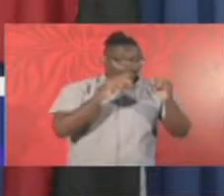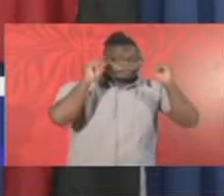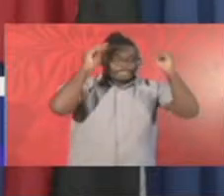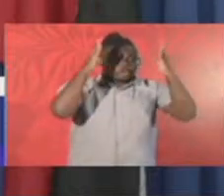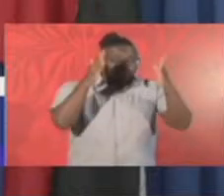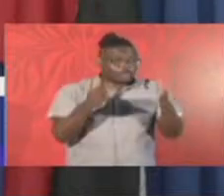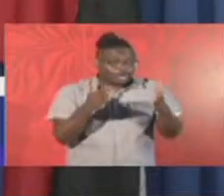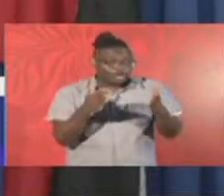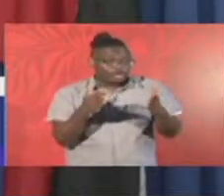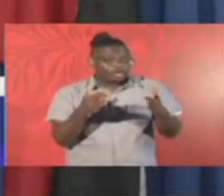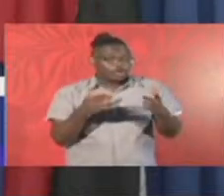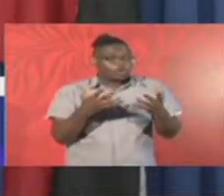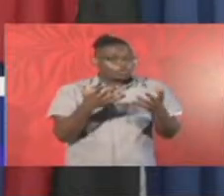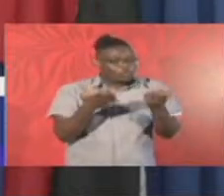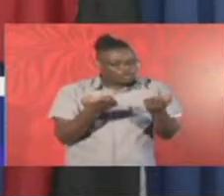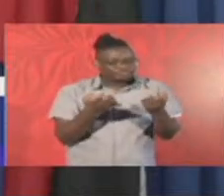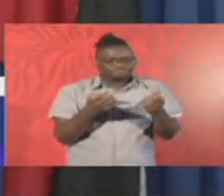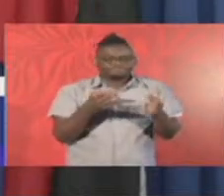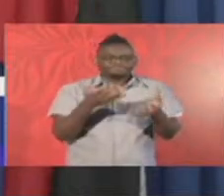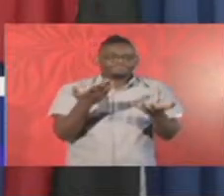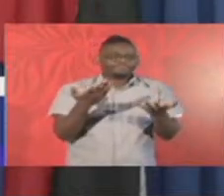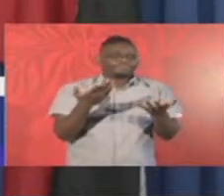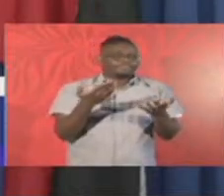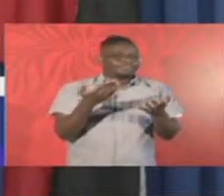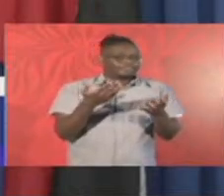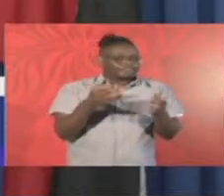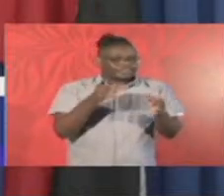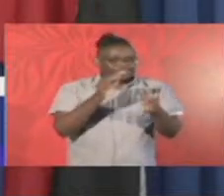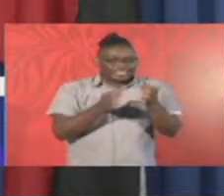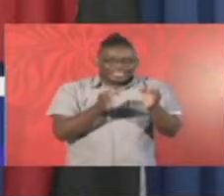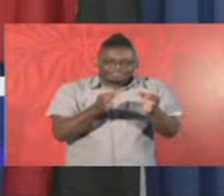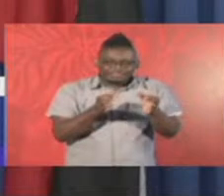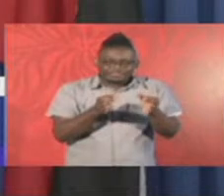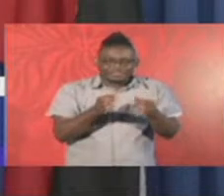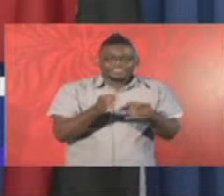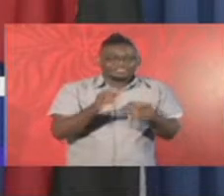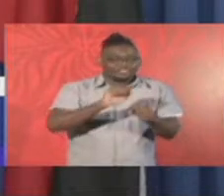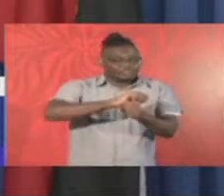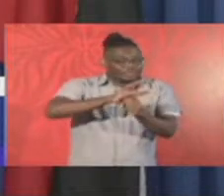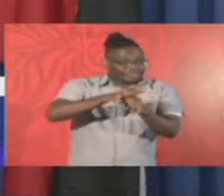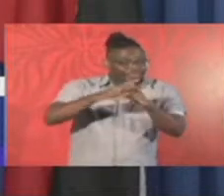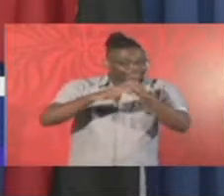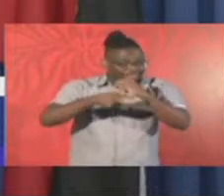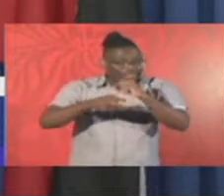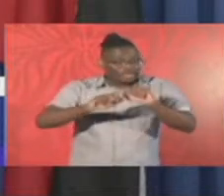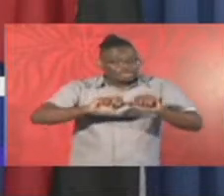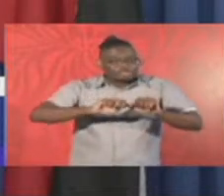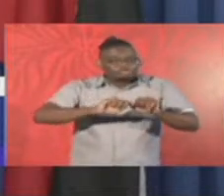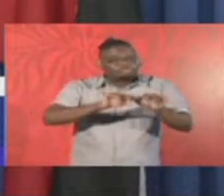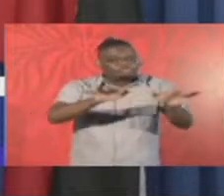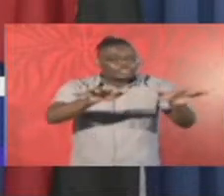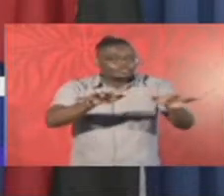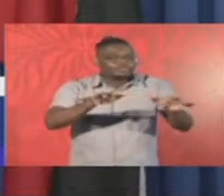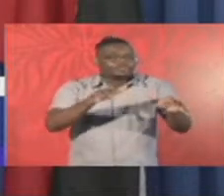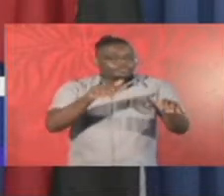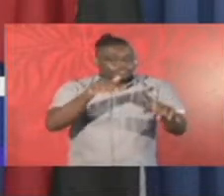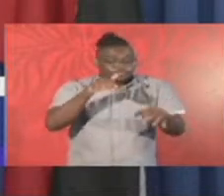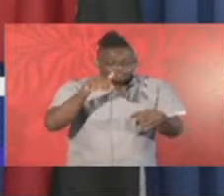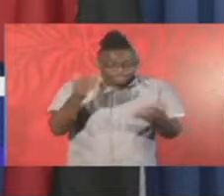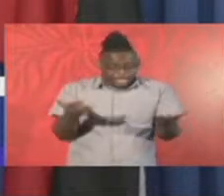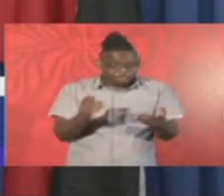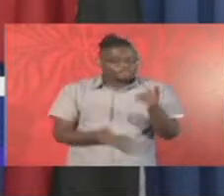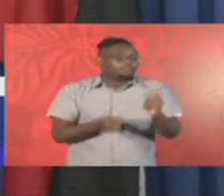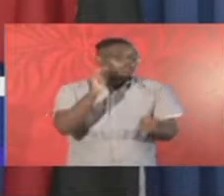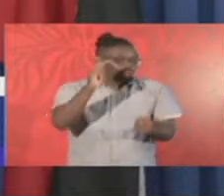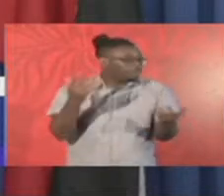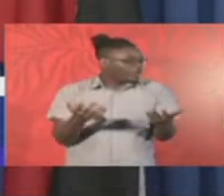where if and when the Delta virus enters our country, it meets a population that is